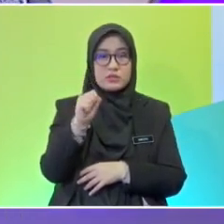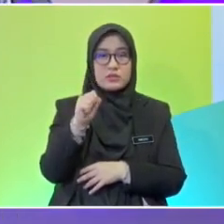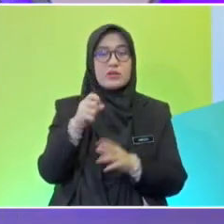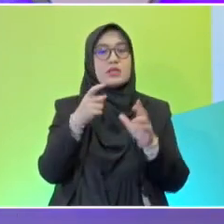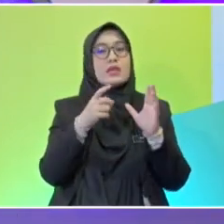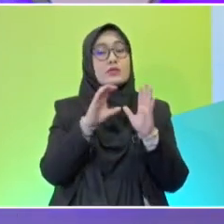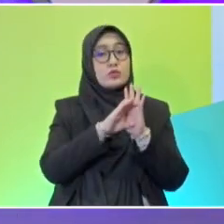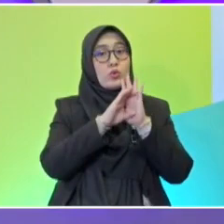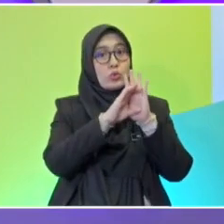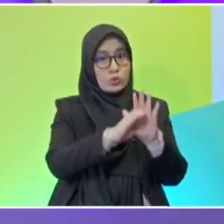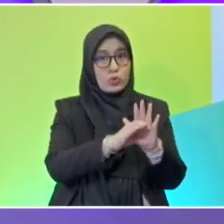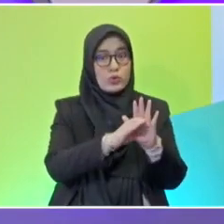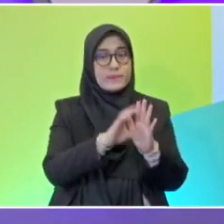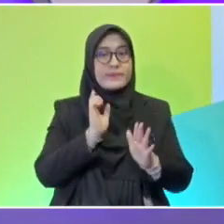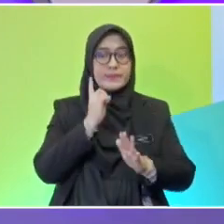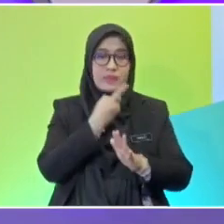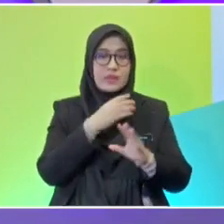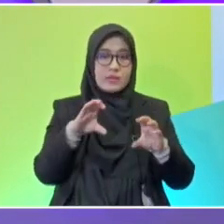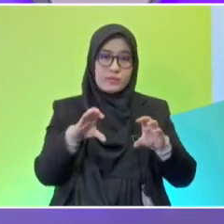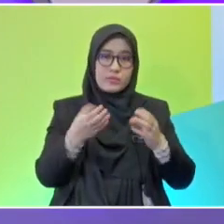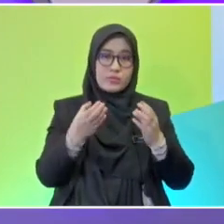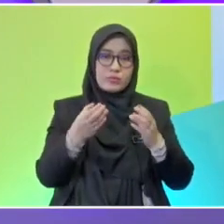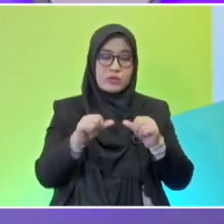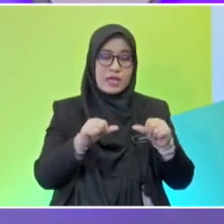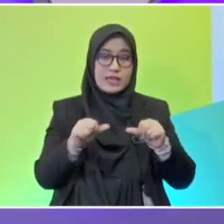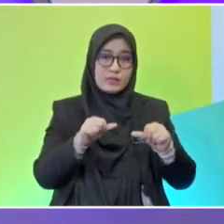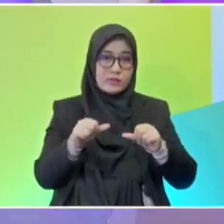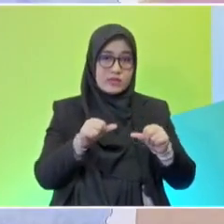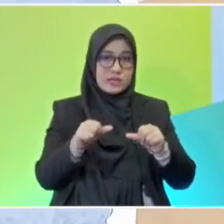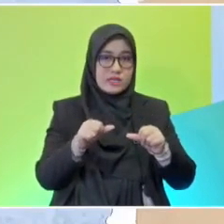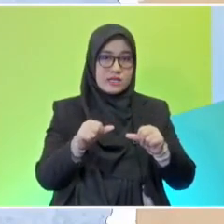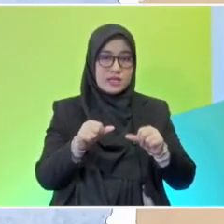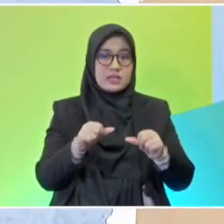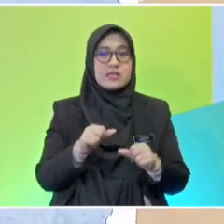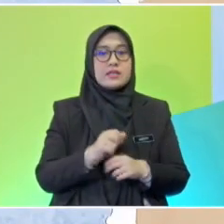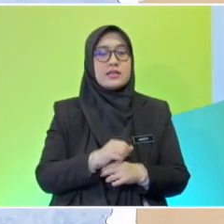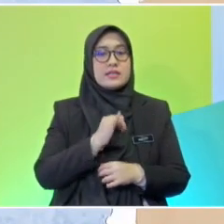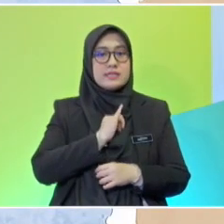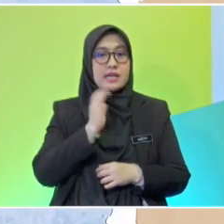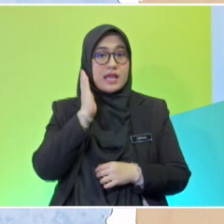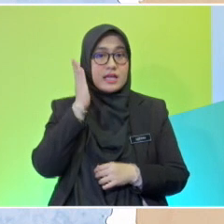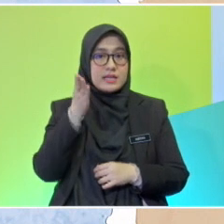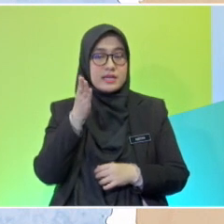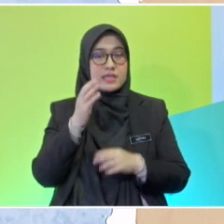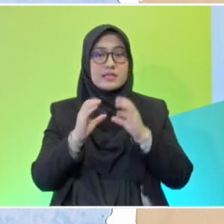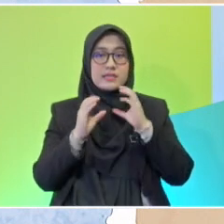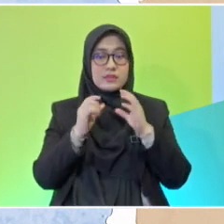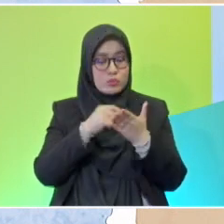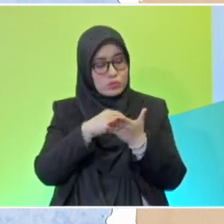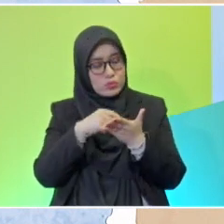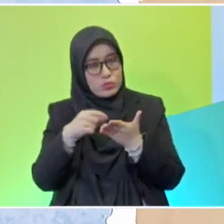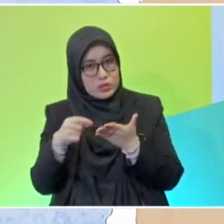I've conducted the activity earlier, a listening activity. So this is what I can do. I can say pupils are able